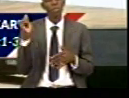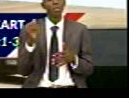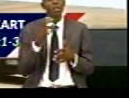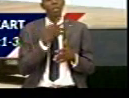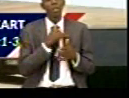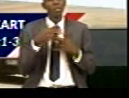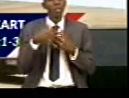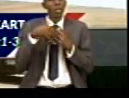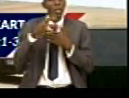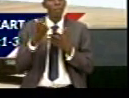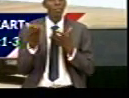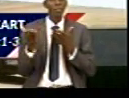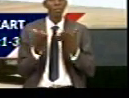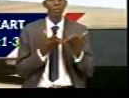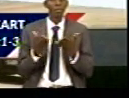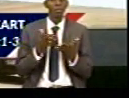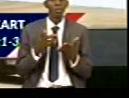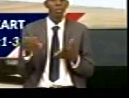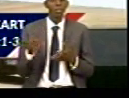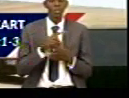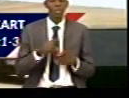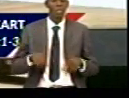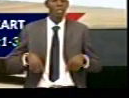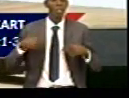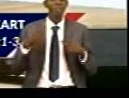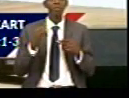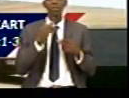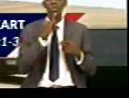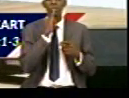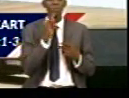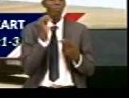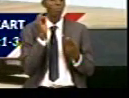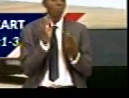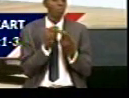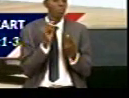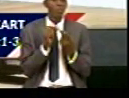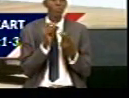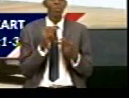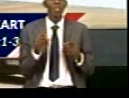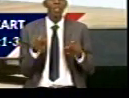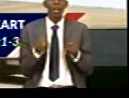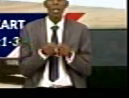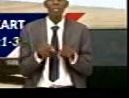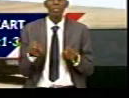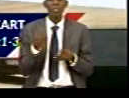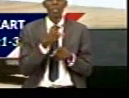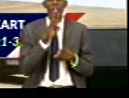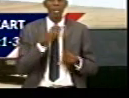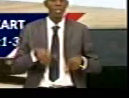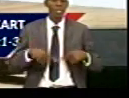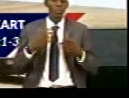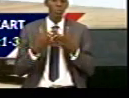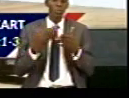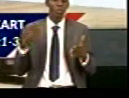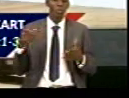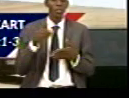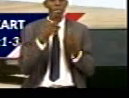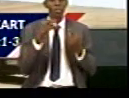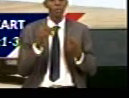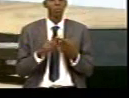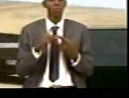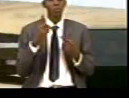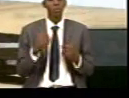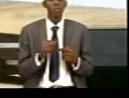the service, their life is exactly like they were living before they came to the